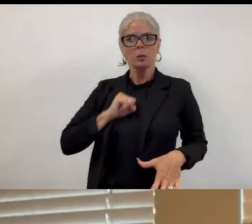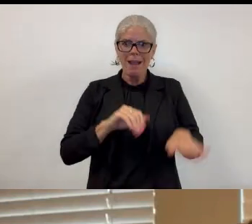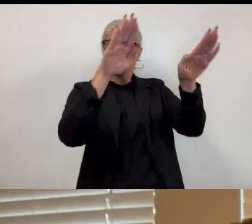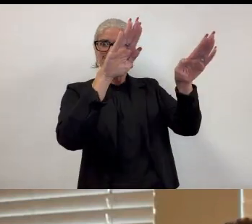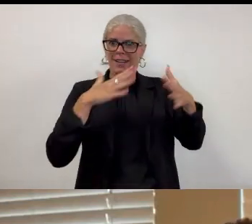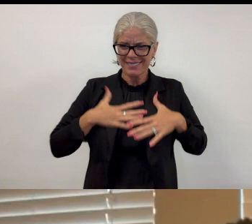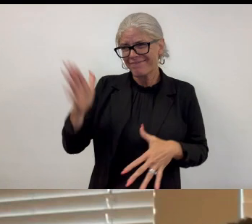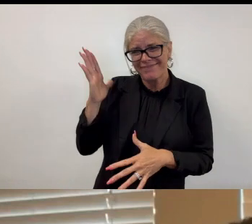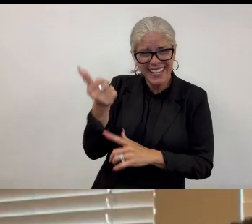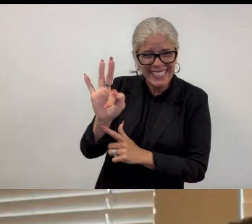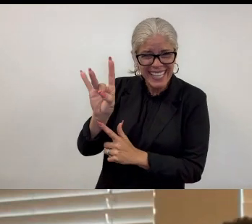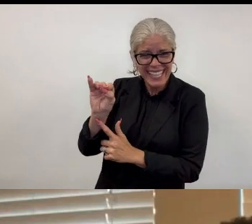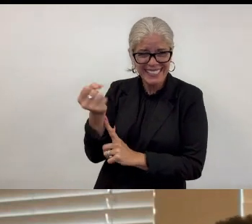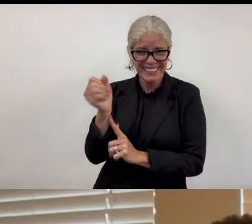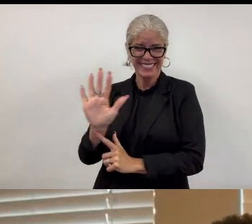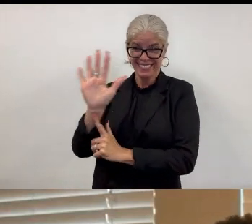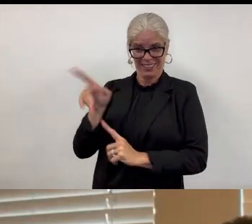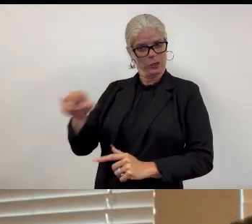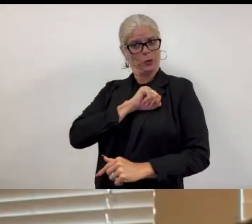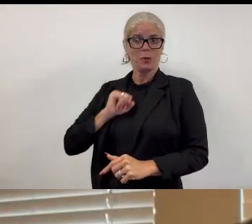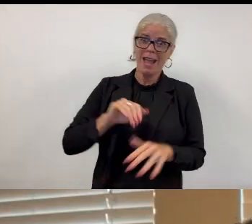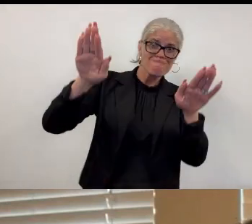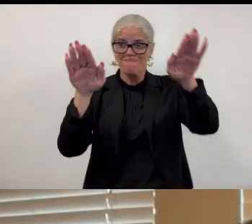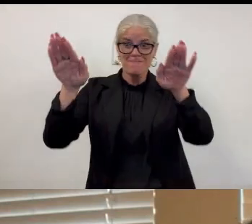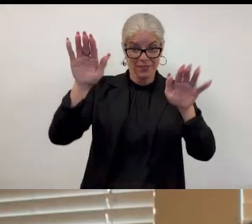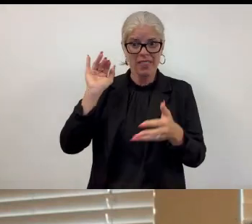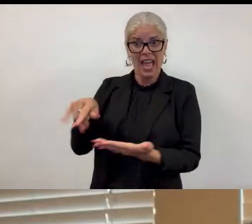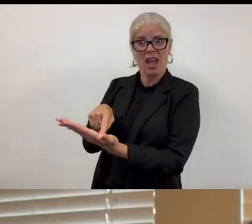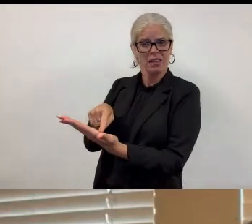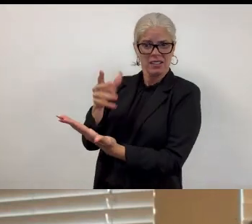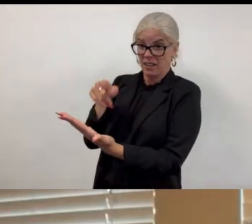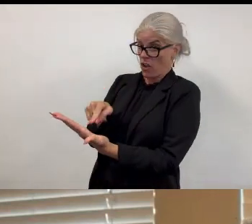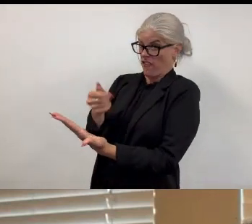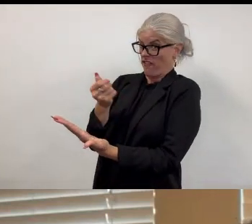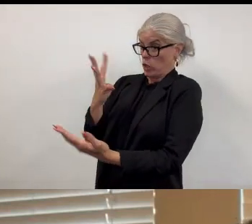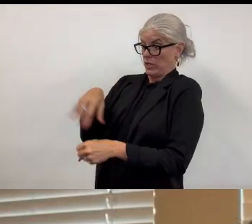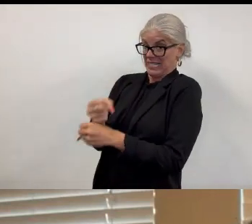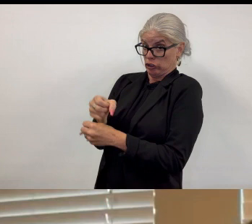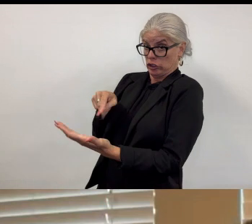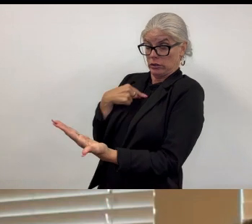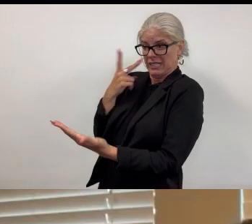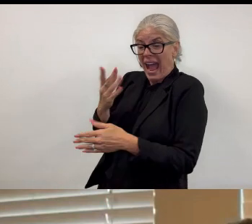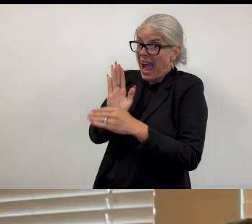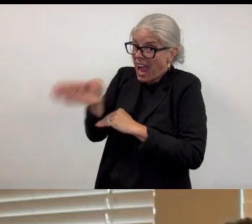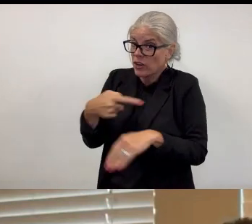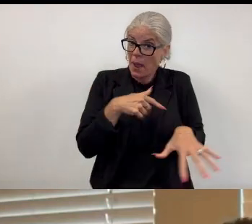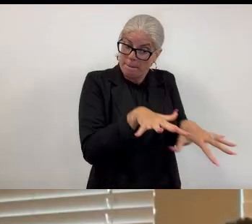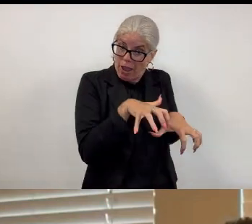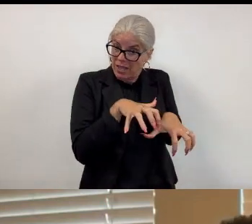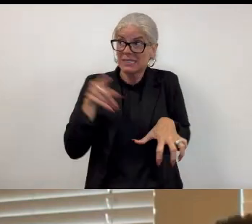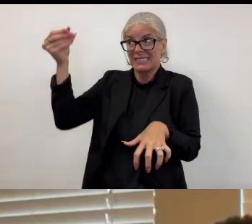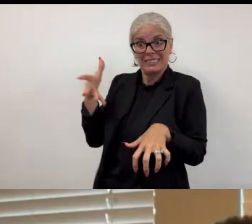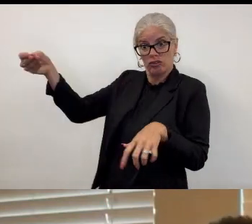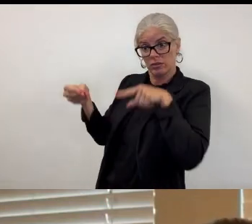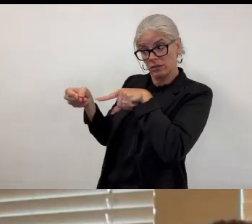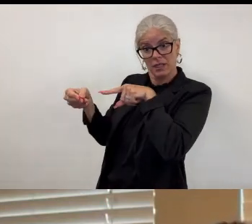Superman in the Superman movies from like the late 80s. And given that it was a couple of years after I had gained my paralysis, she